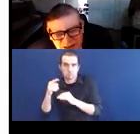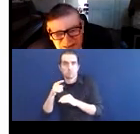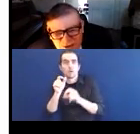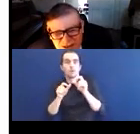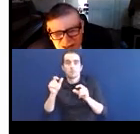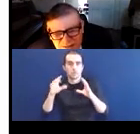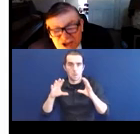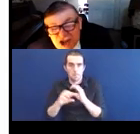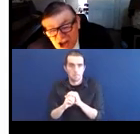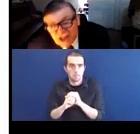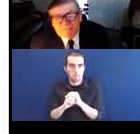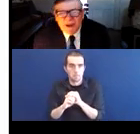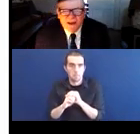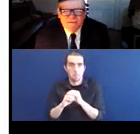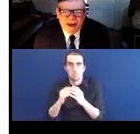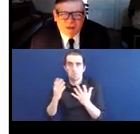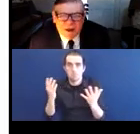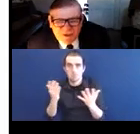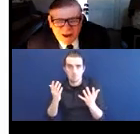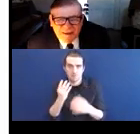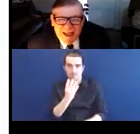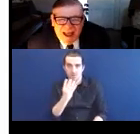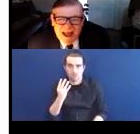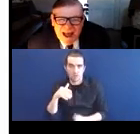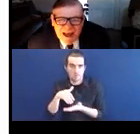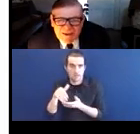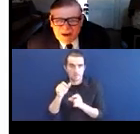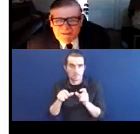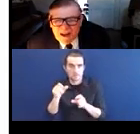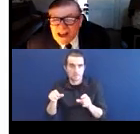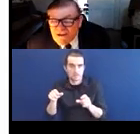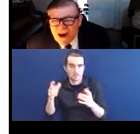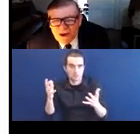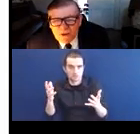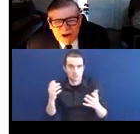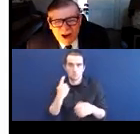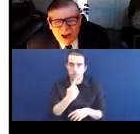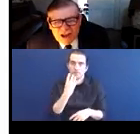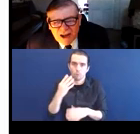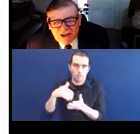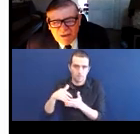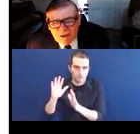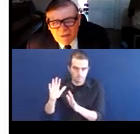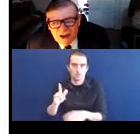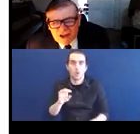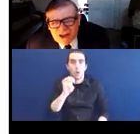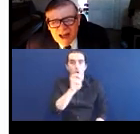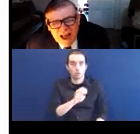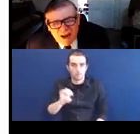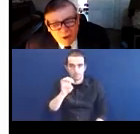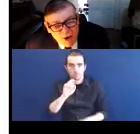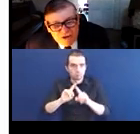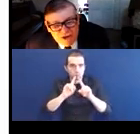on. Spain, 46 million. Turkey, bigger than many people think, 81 million. Iran, also a large country by